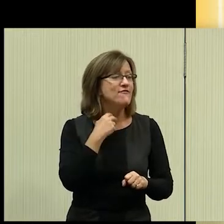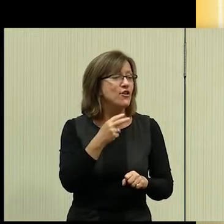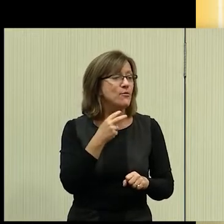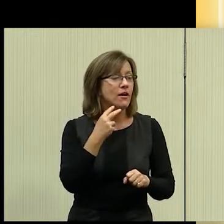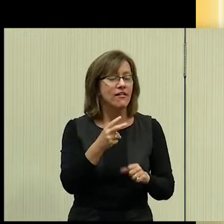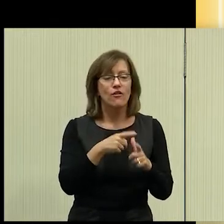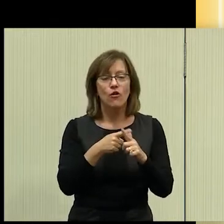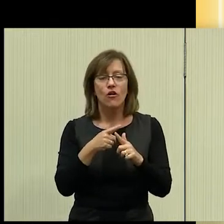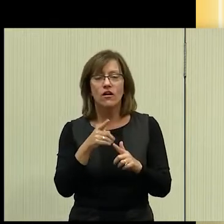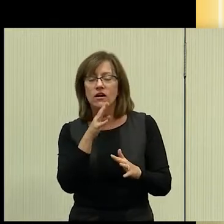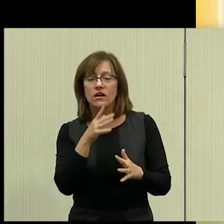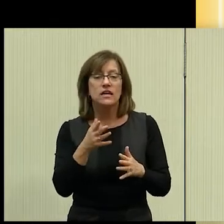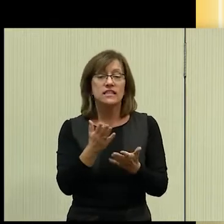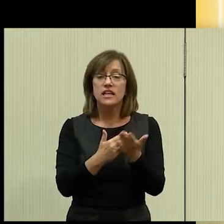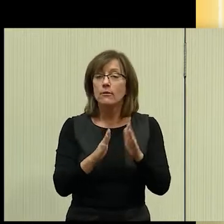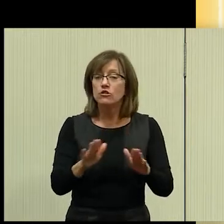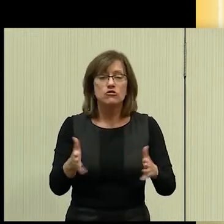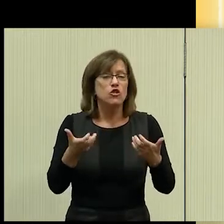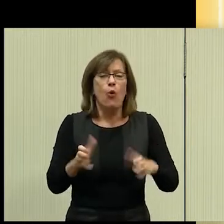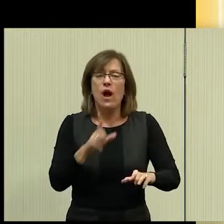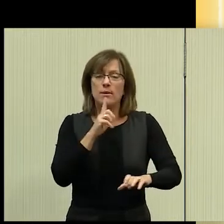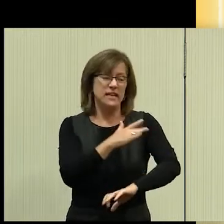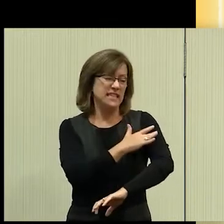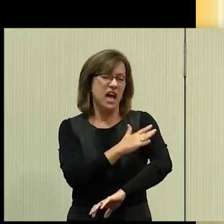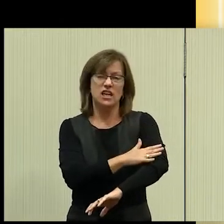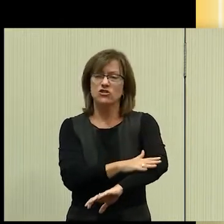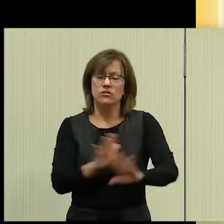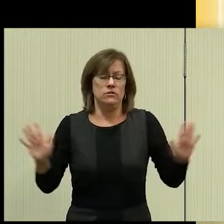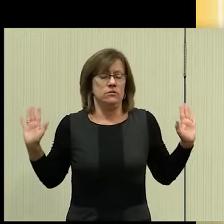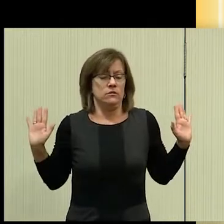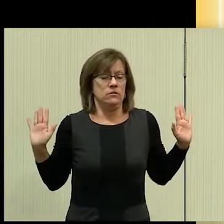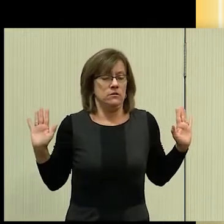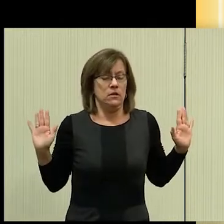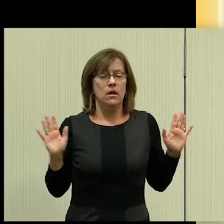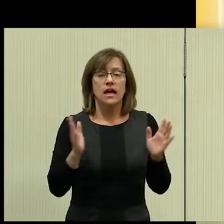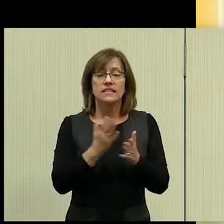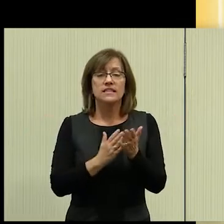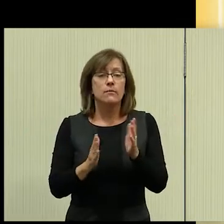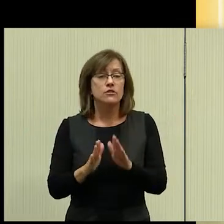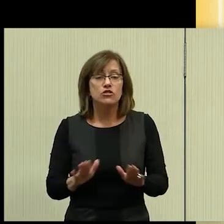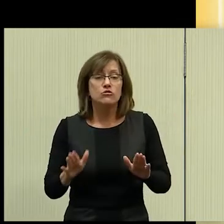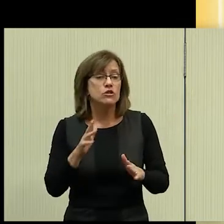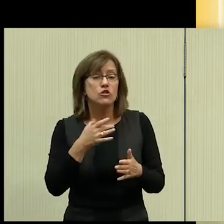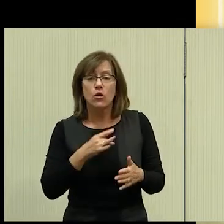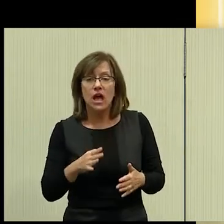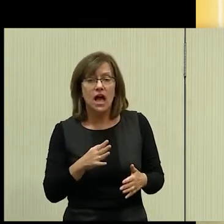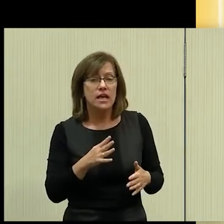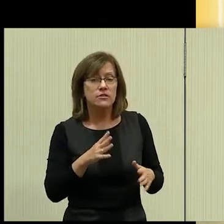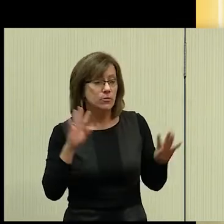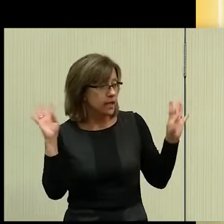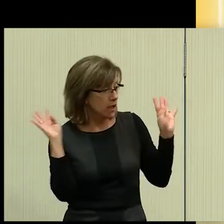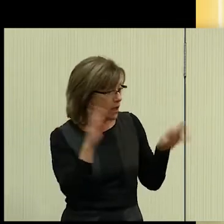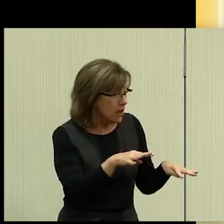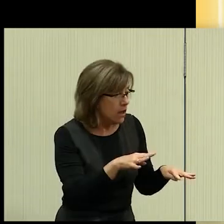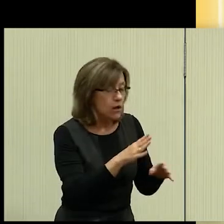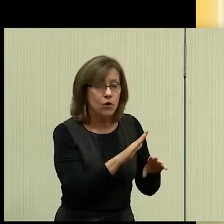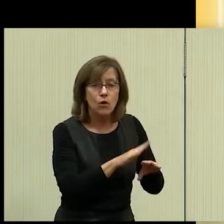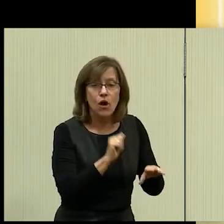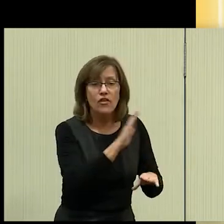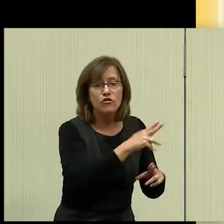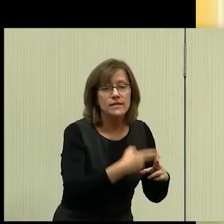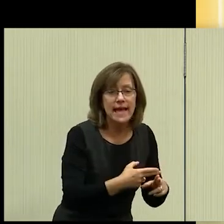to be touched, do not want that. They don't want the nonverbal, and some children don't like to be singled out. So again, knowing the children and individualizing